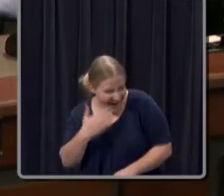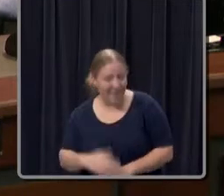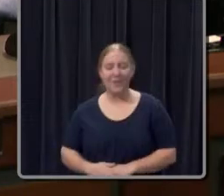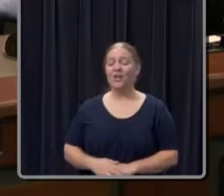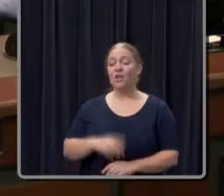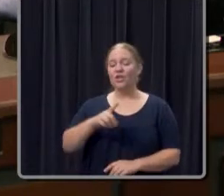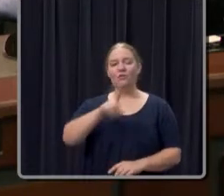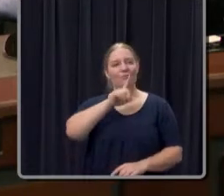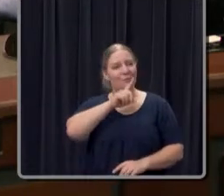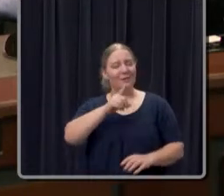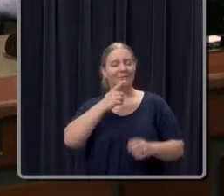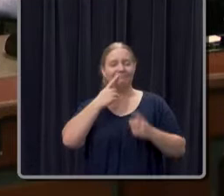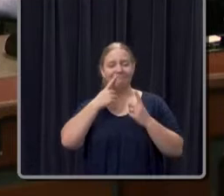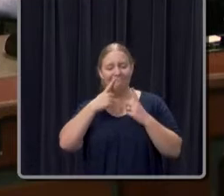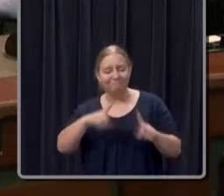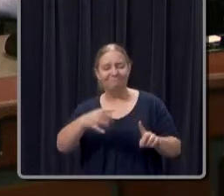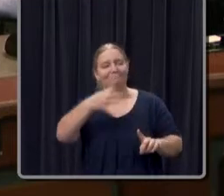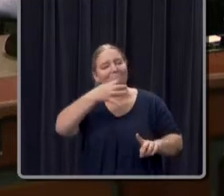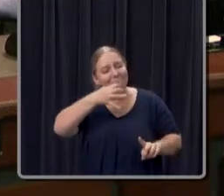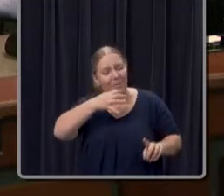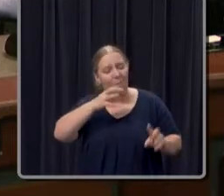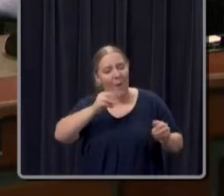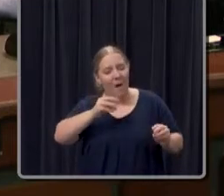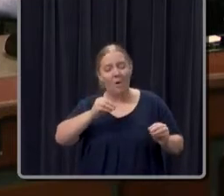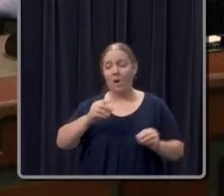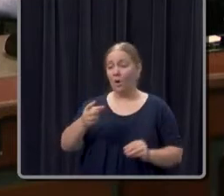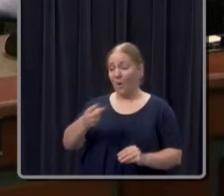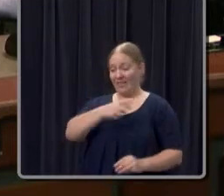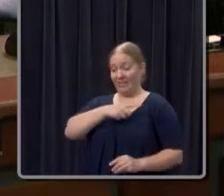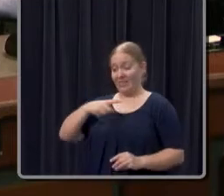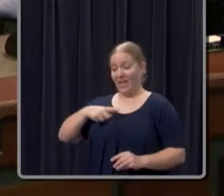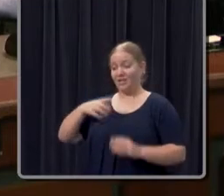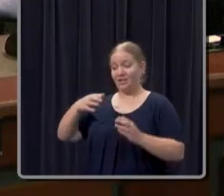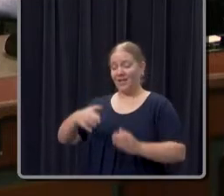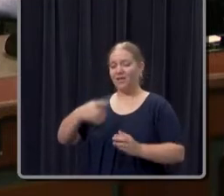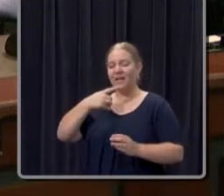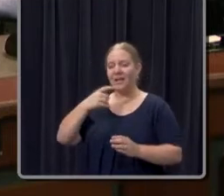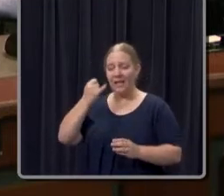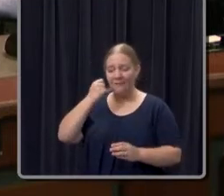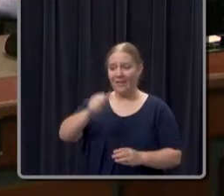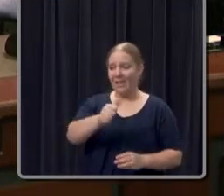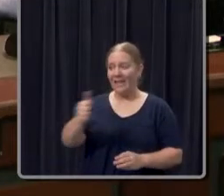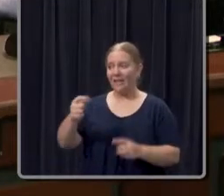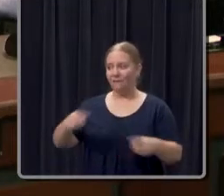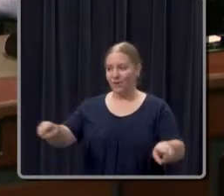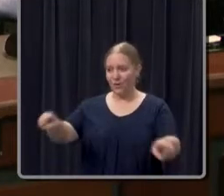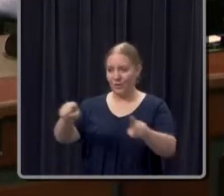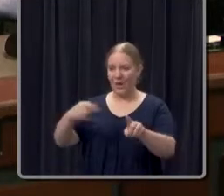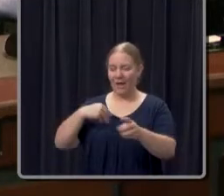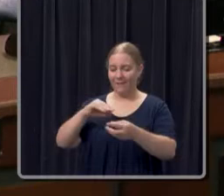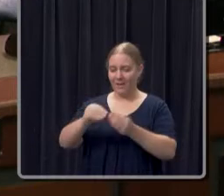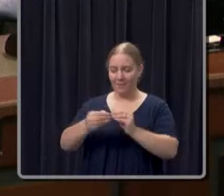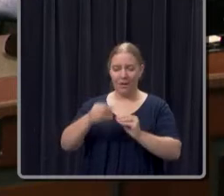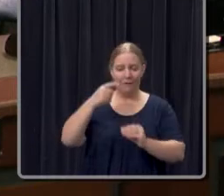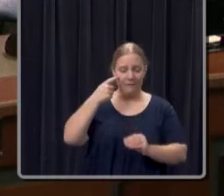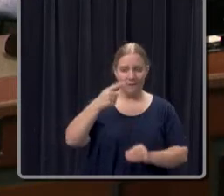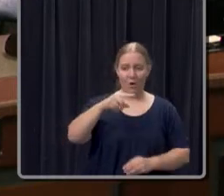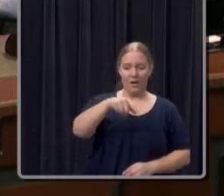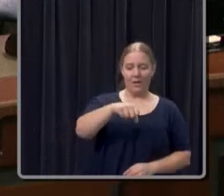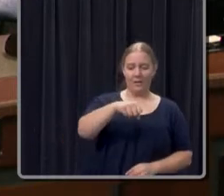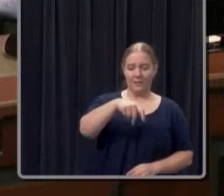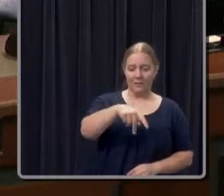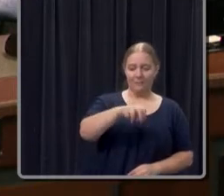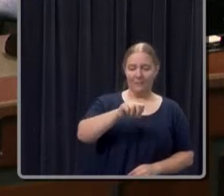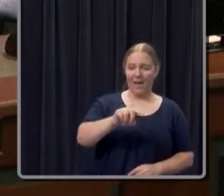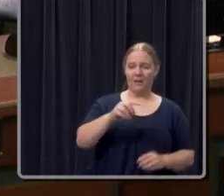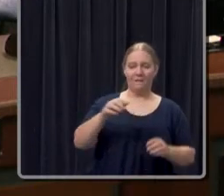hit it out of the park. One of the legislators said, you know, if any of you guys happen to have any numbers on this SPED fully funding